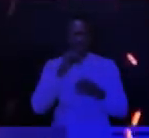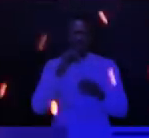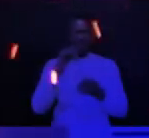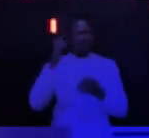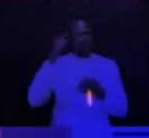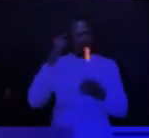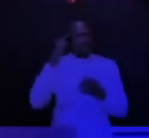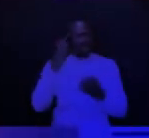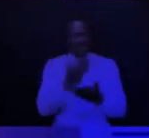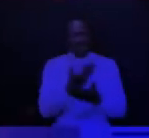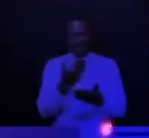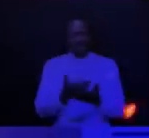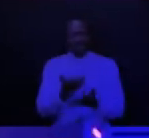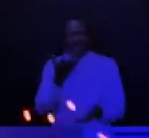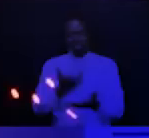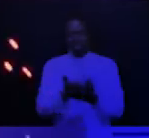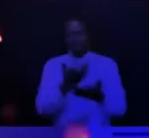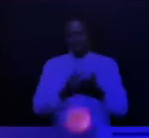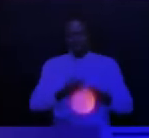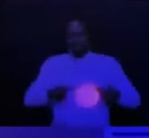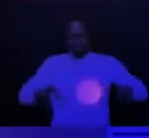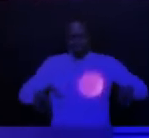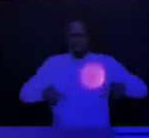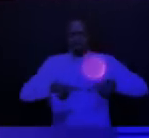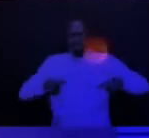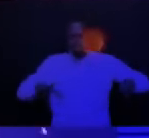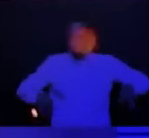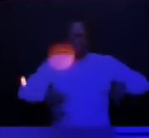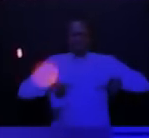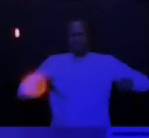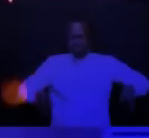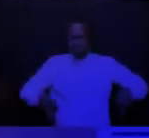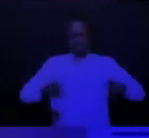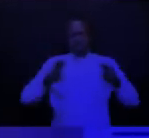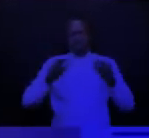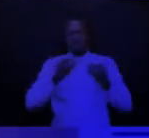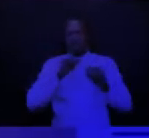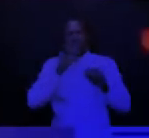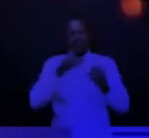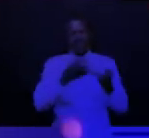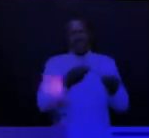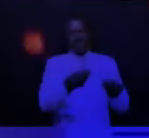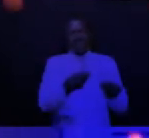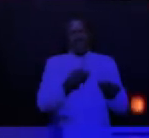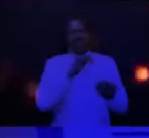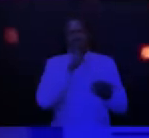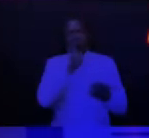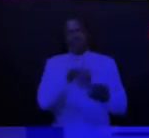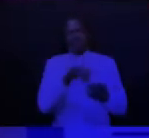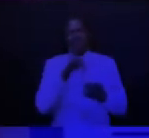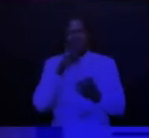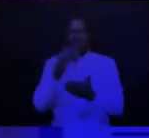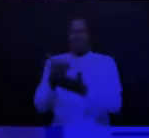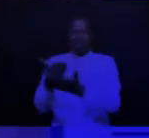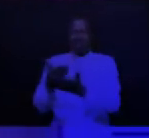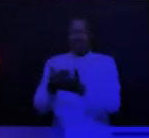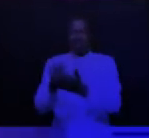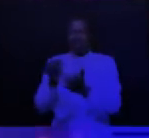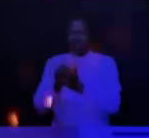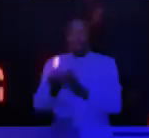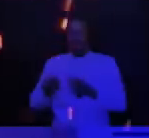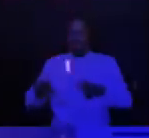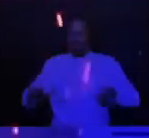that's what Daddy said. It is not about land. It is not about money we accumulate for